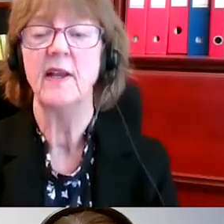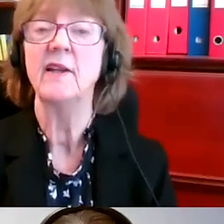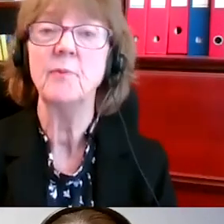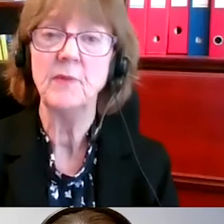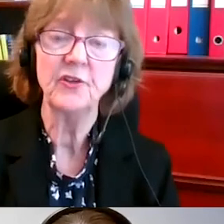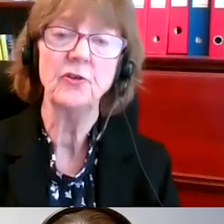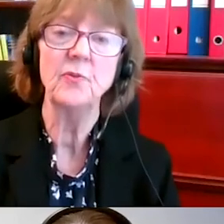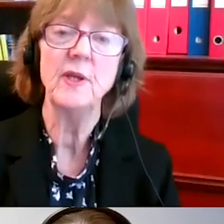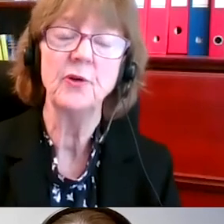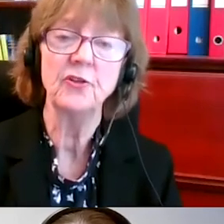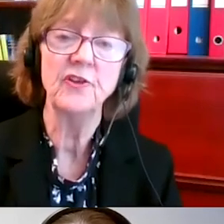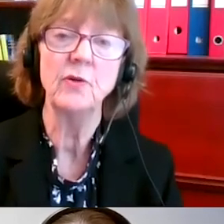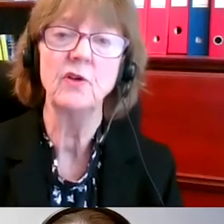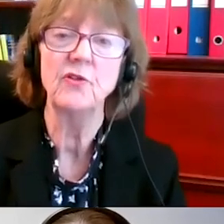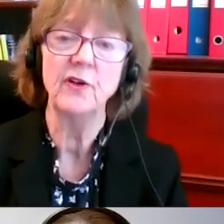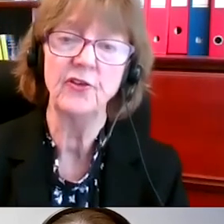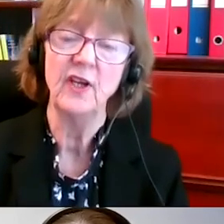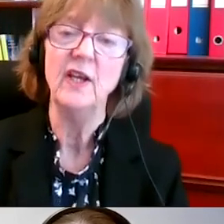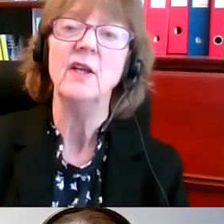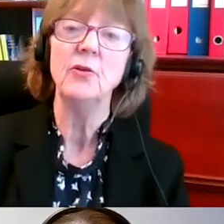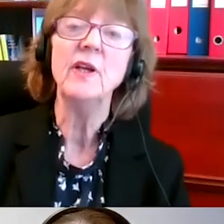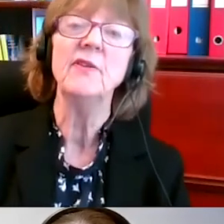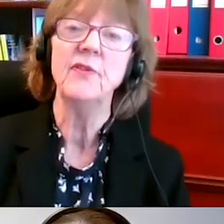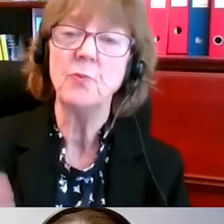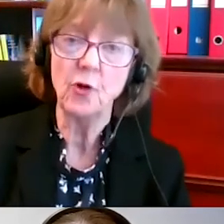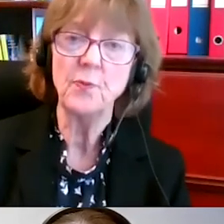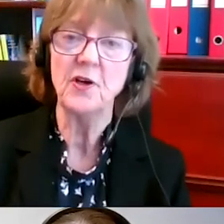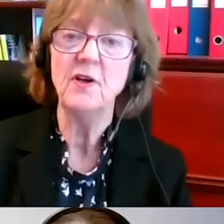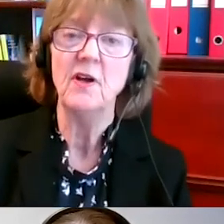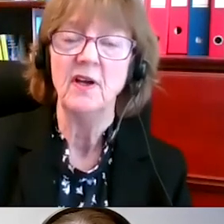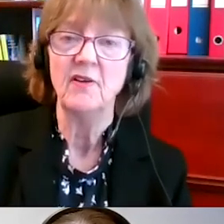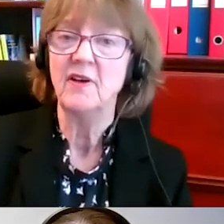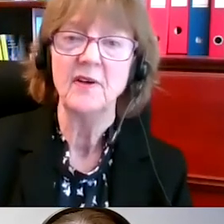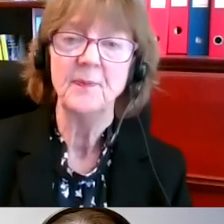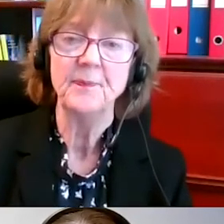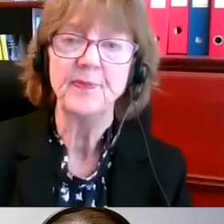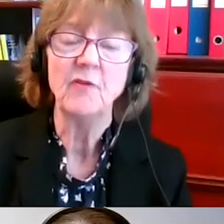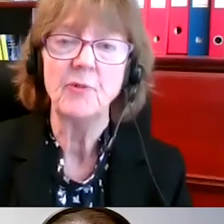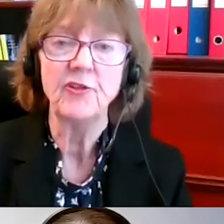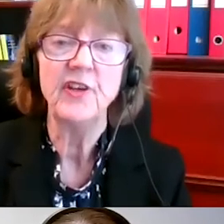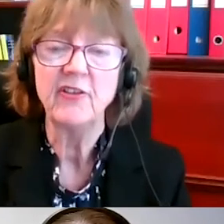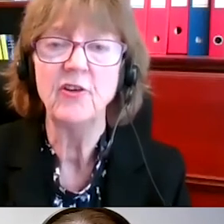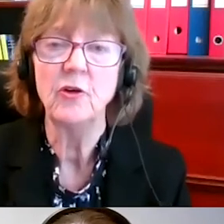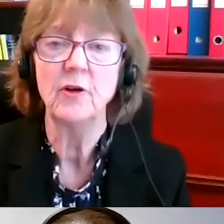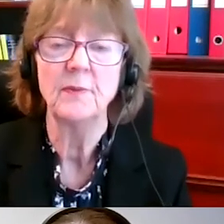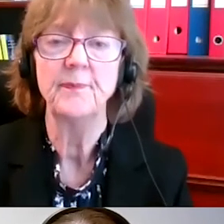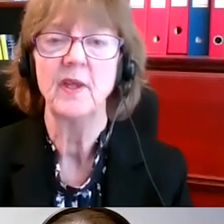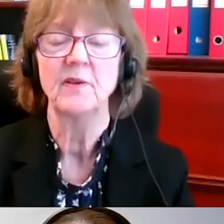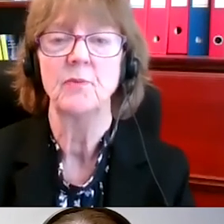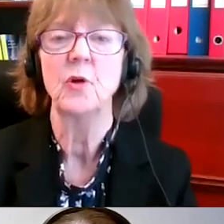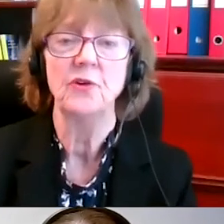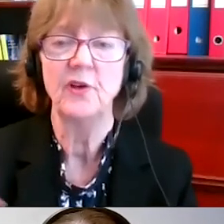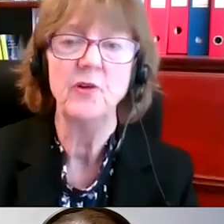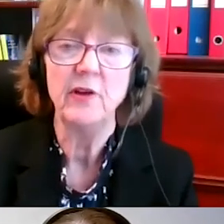to. And it must also be a person that you can trust to give a proper representation or